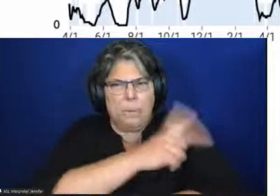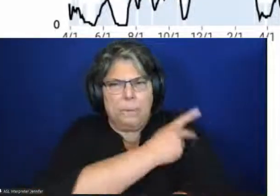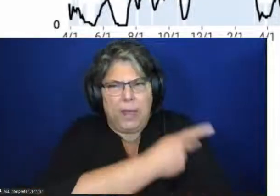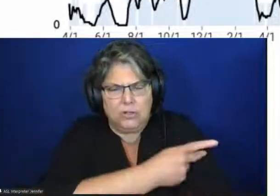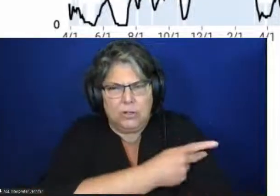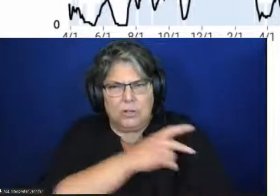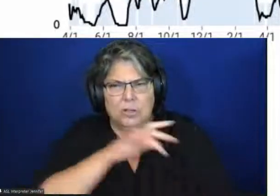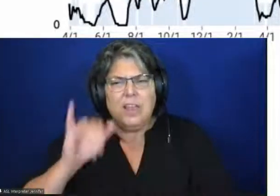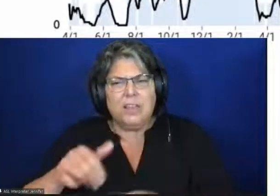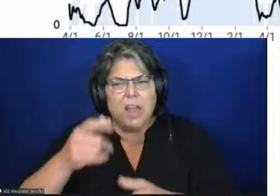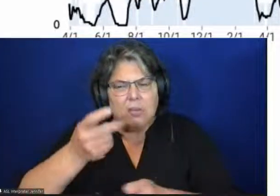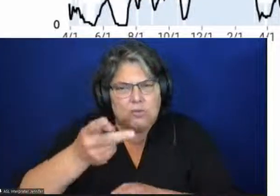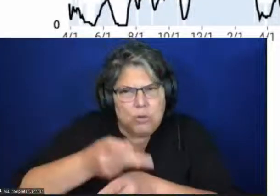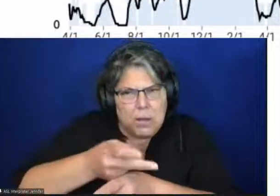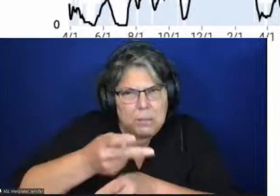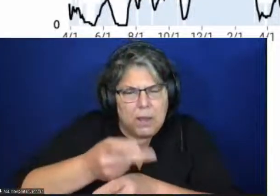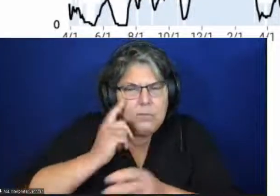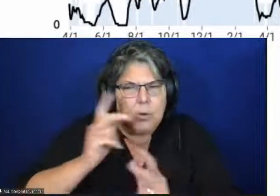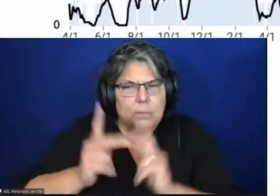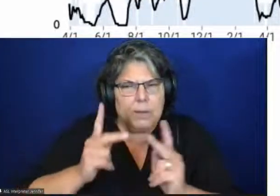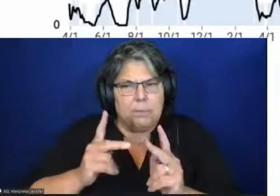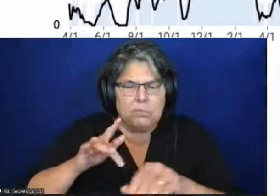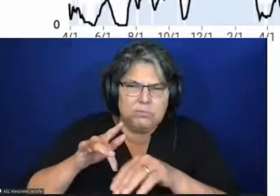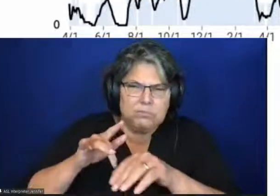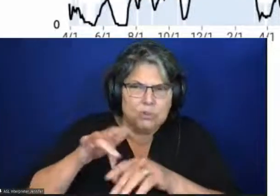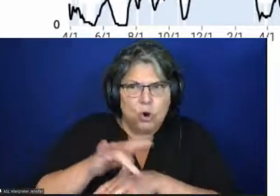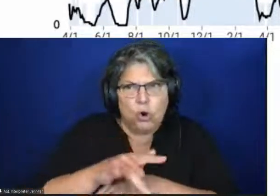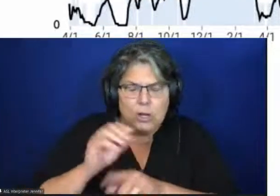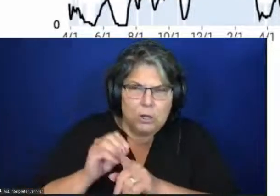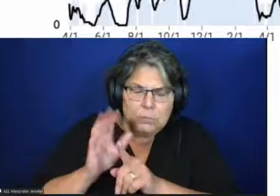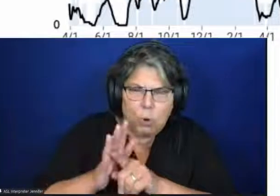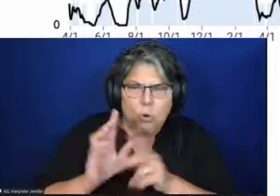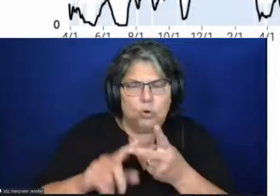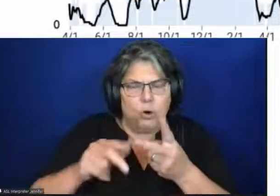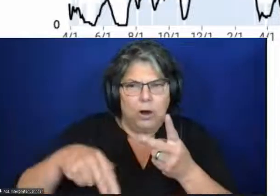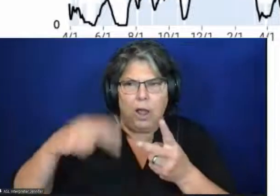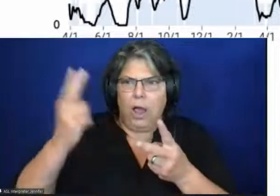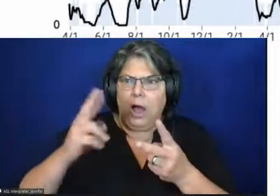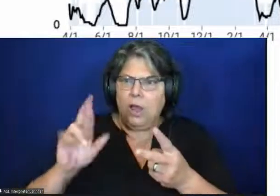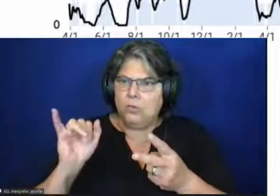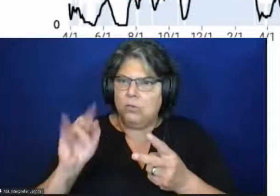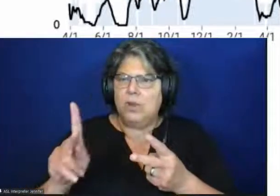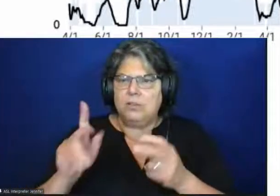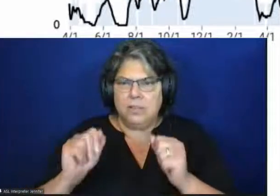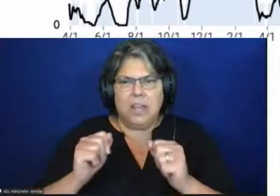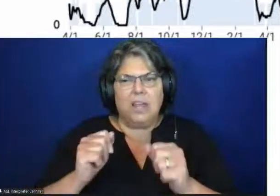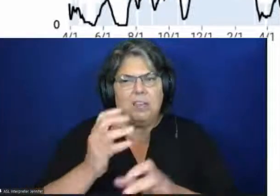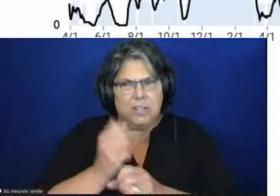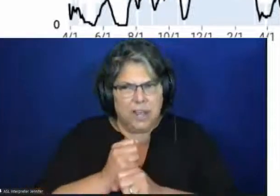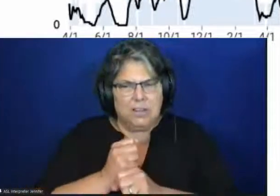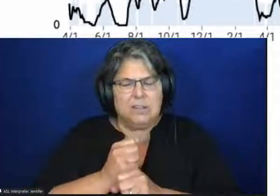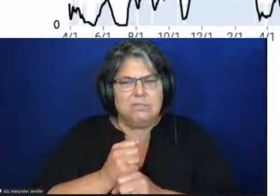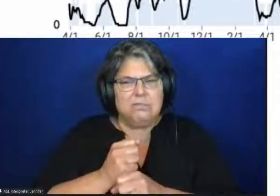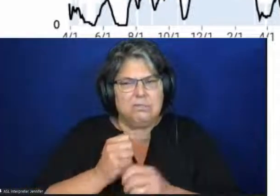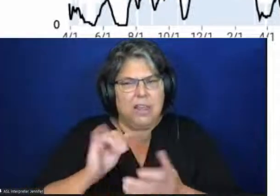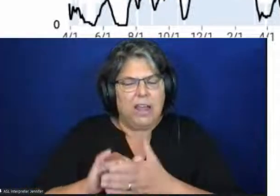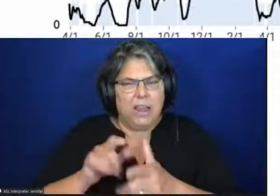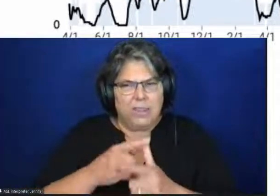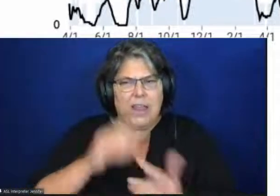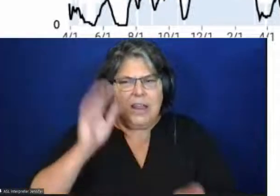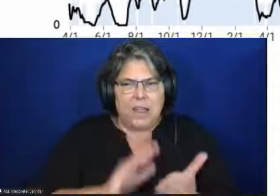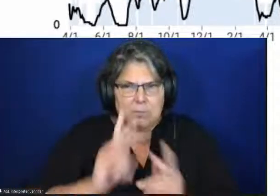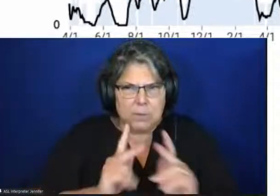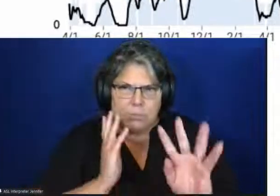exposed or early positive people with high risk can decrease the visits to the emergency room and decrease the numbers of